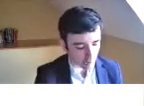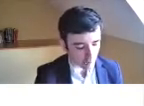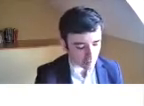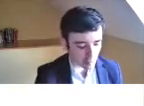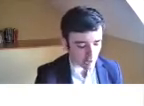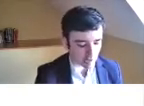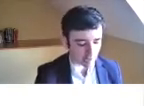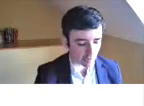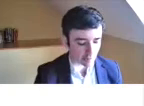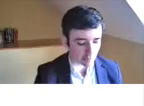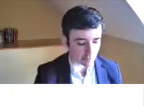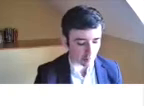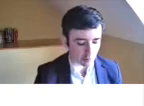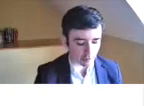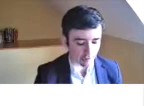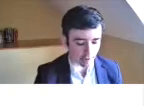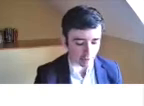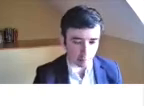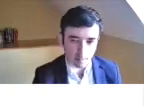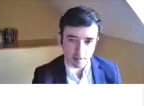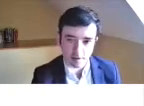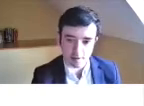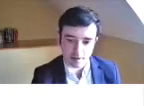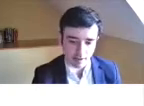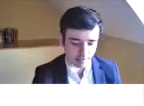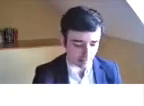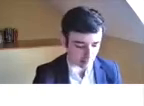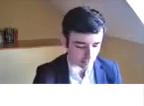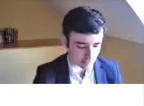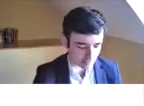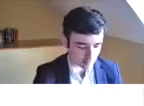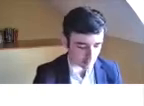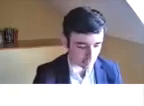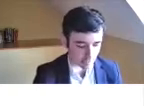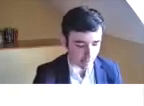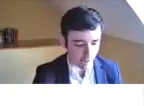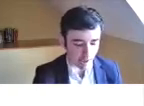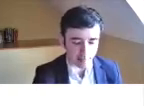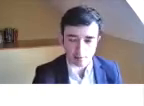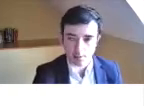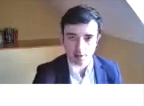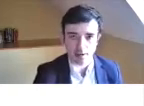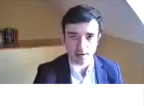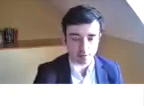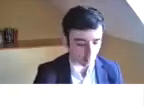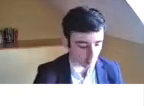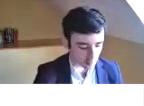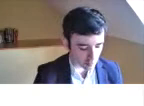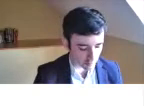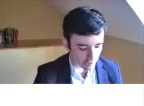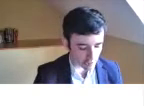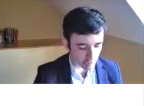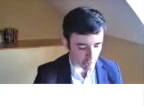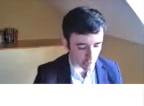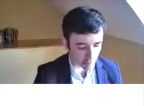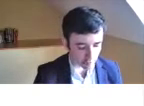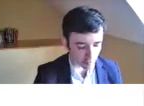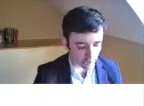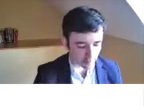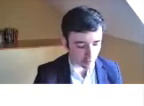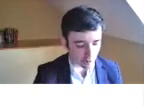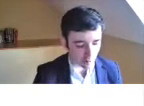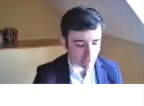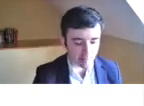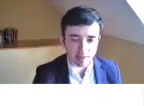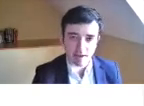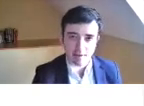As O'Brien and Arthur supported the Irish Republicans in 1920s Dublin, Esther Murphy, the woman who would eventually become Arthur's